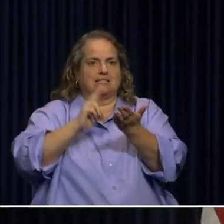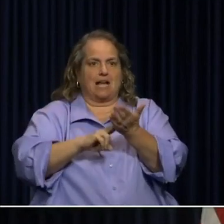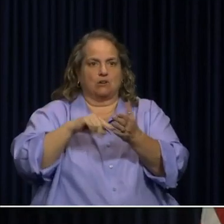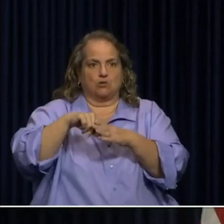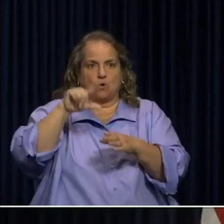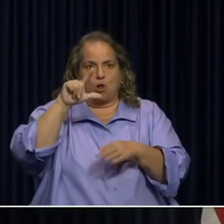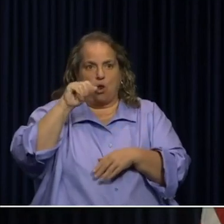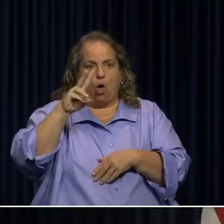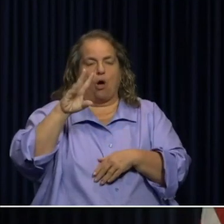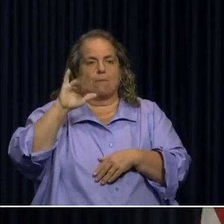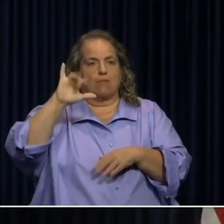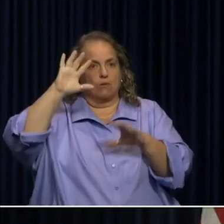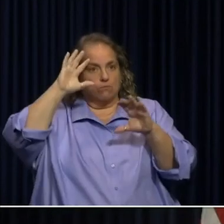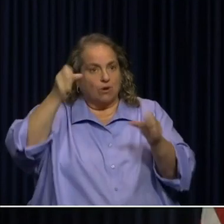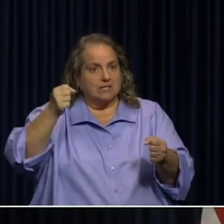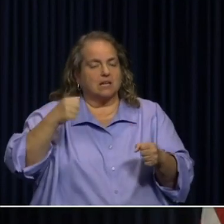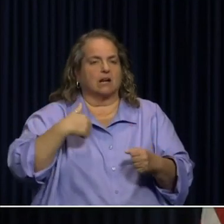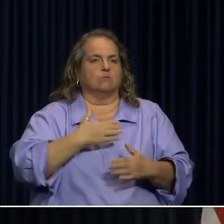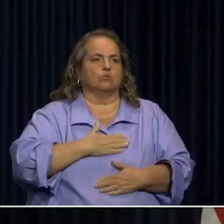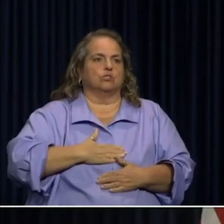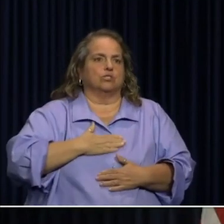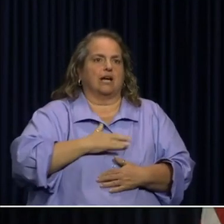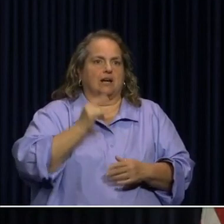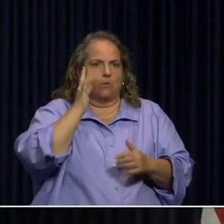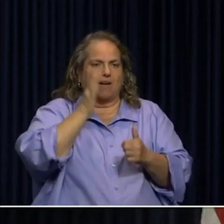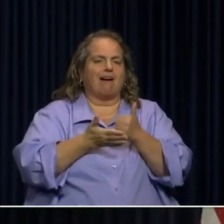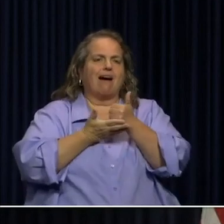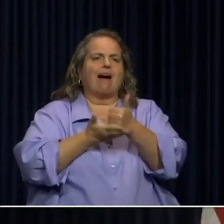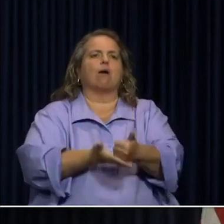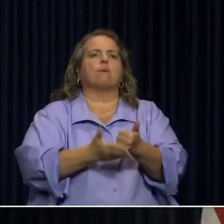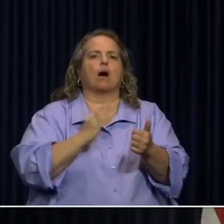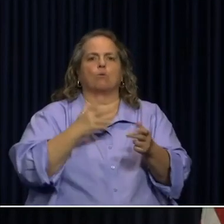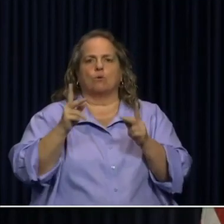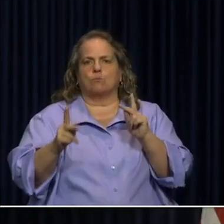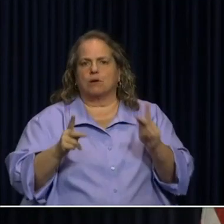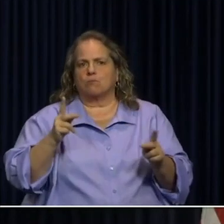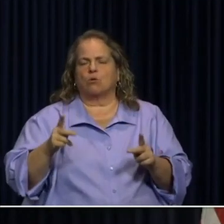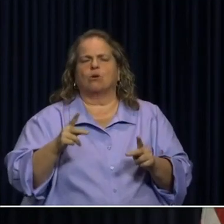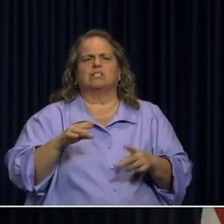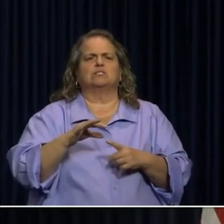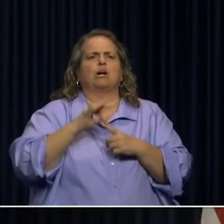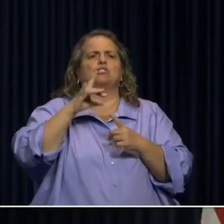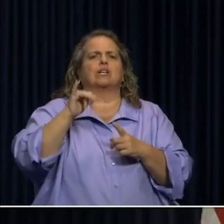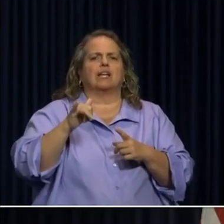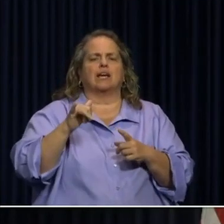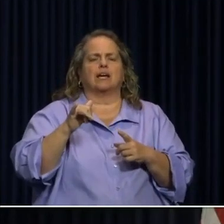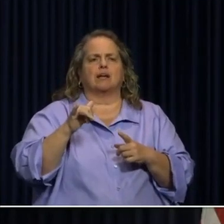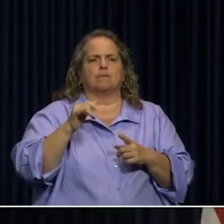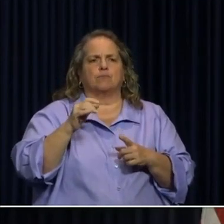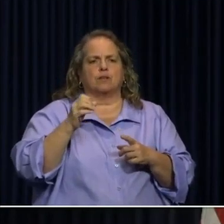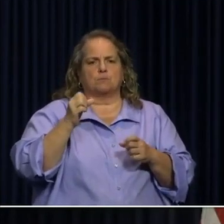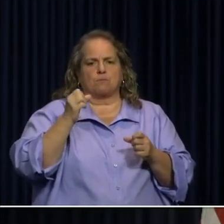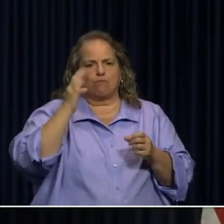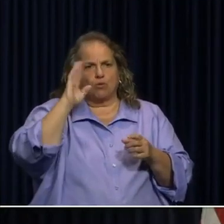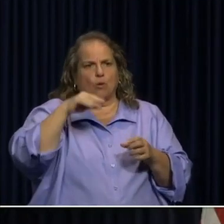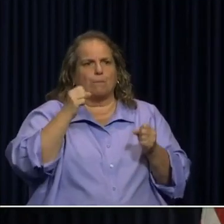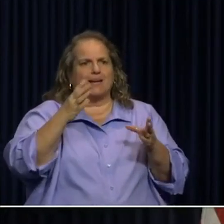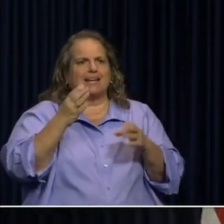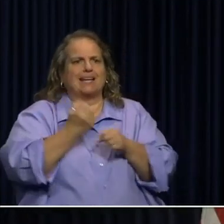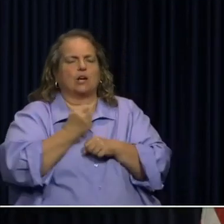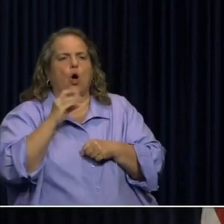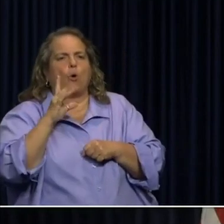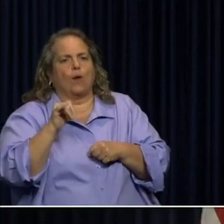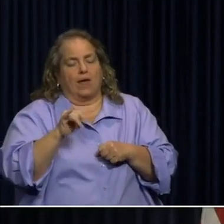law by the president. That's really going to help our people, especially since so many of them only get a certain percentage of what their income